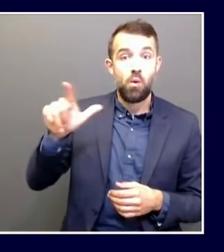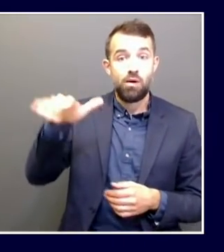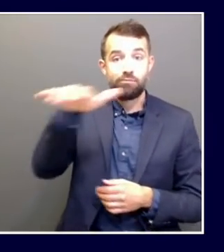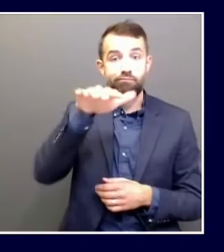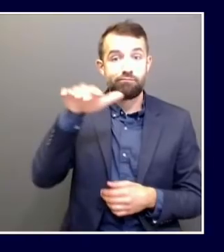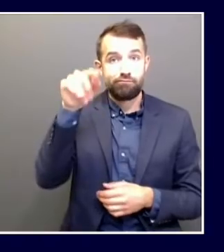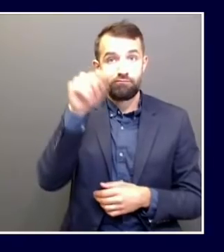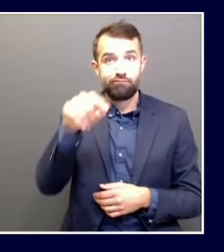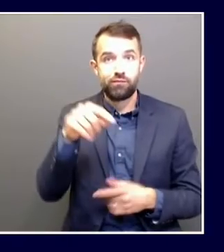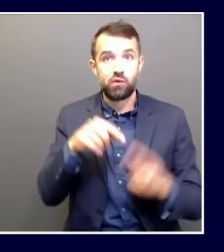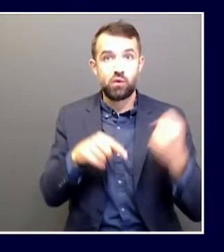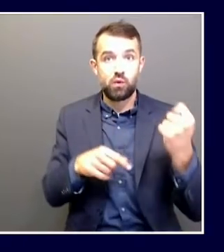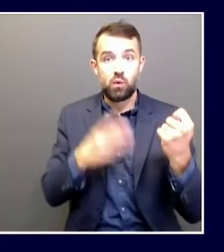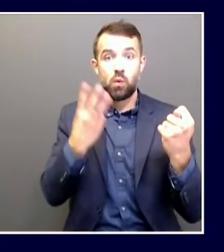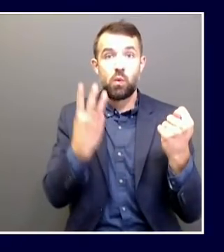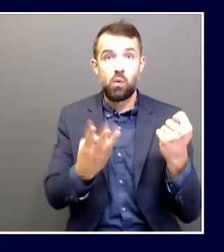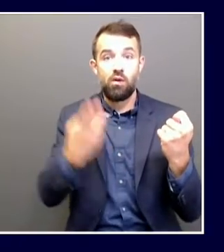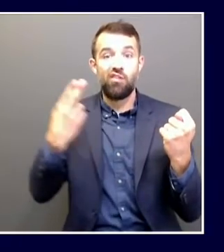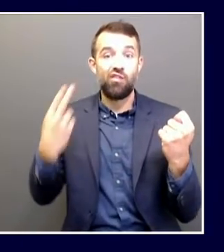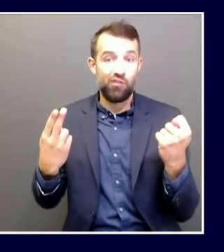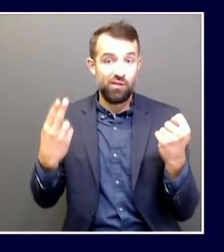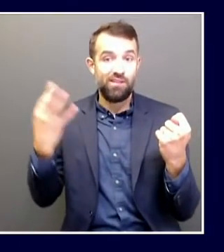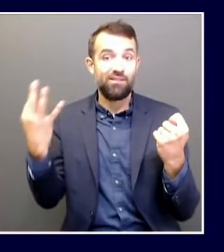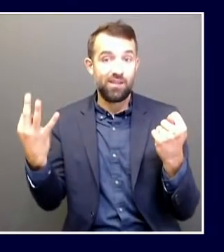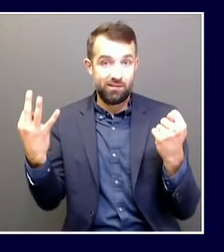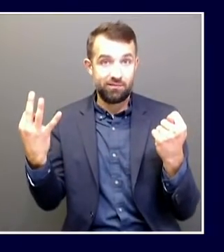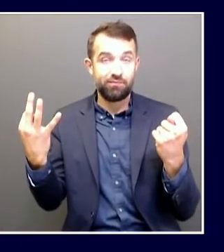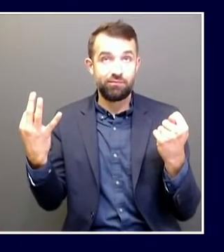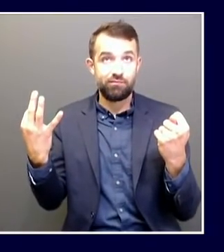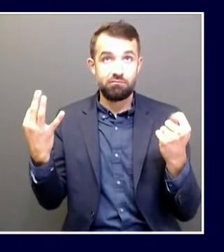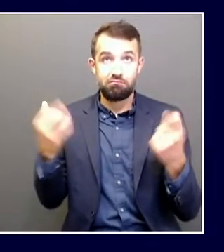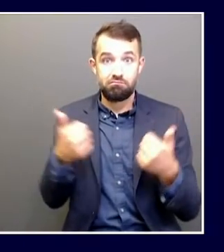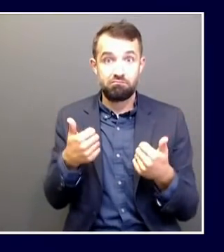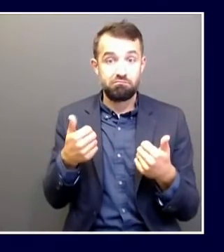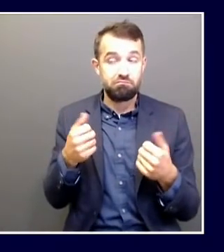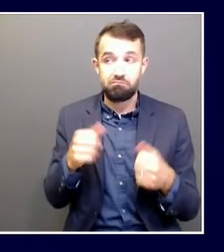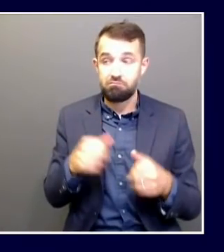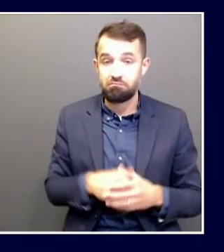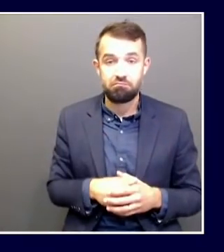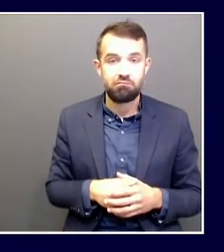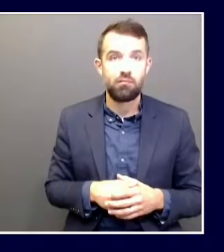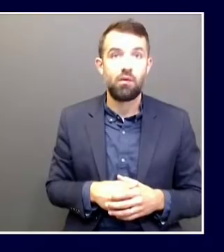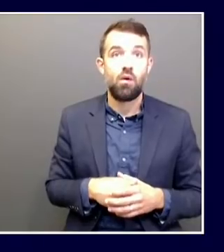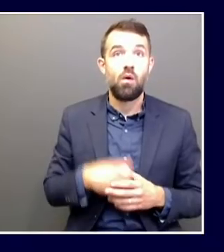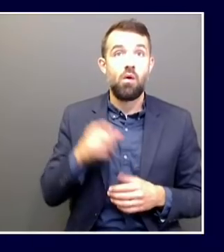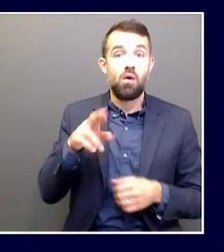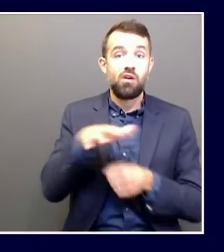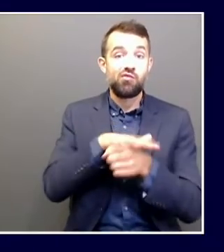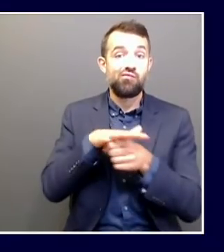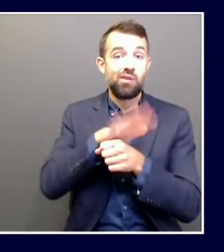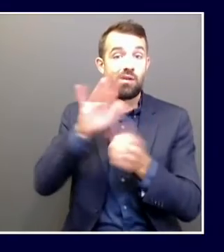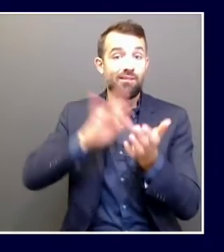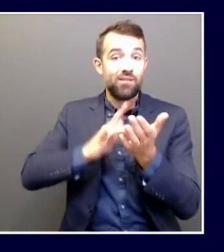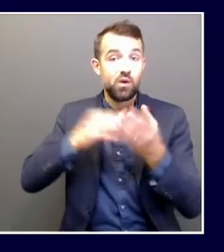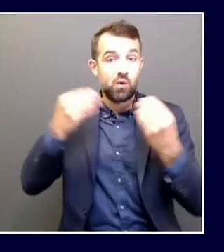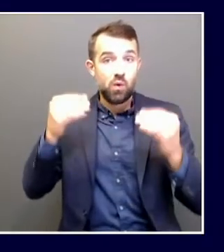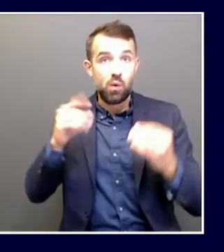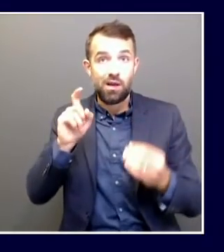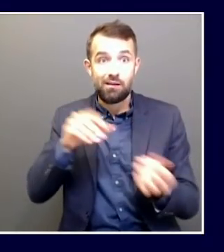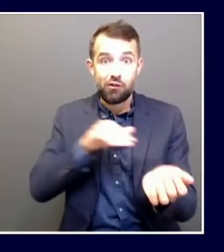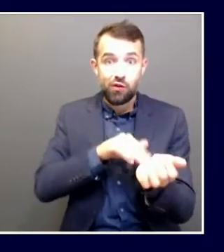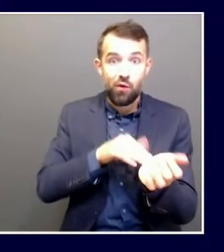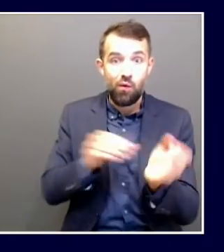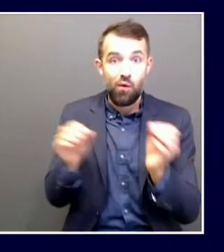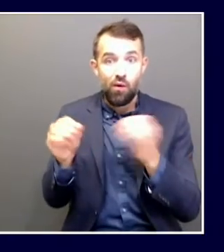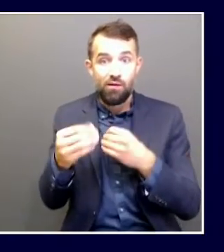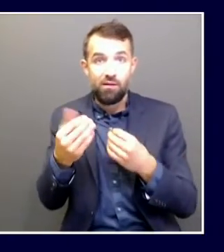Friday. Others may feel more comfortable going to their local pharmacy or even going to their doctor's office. To